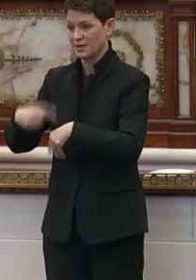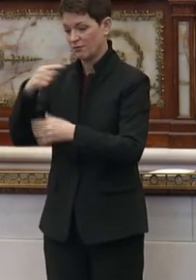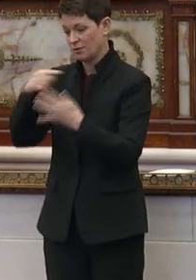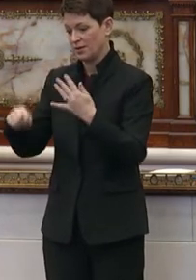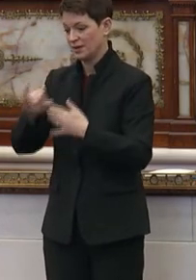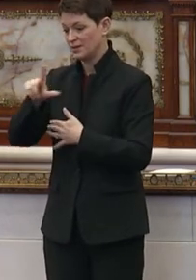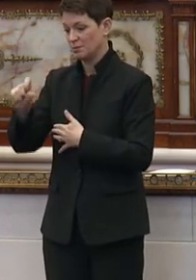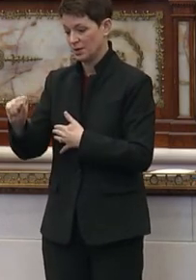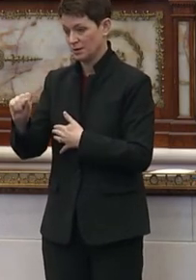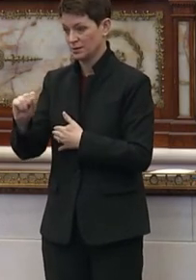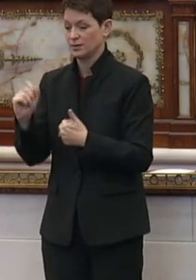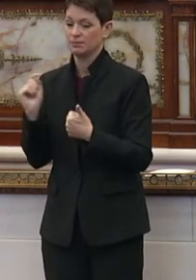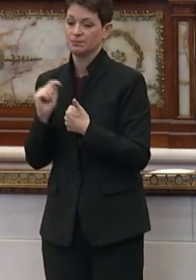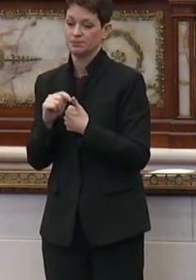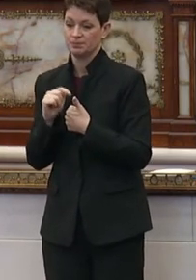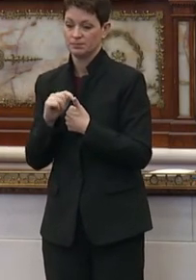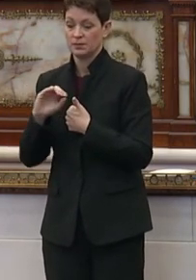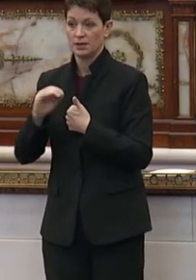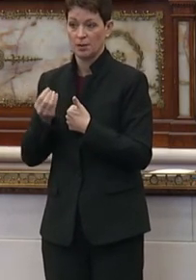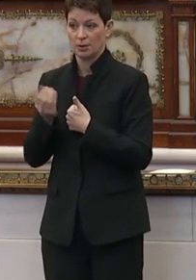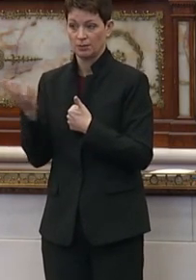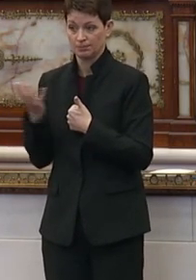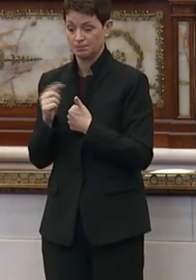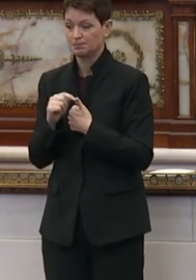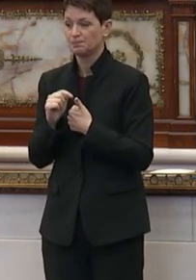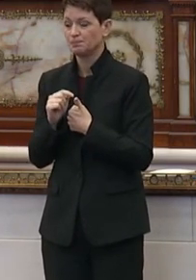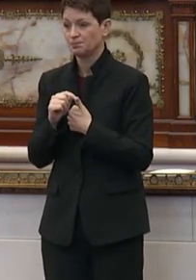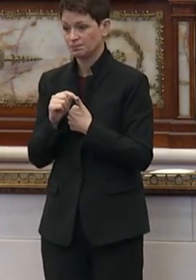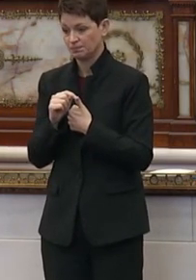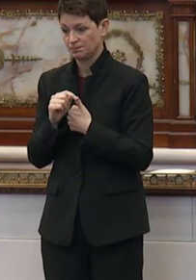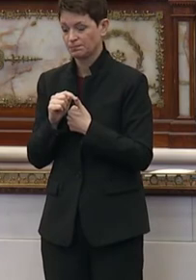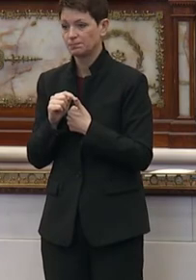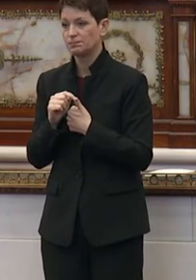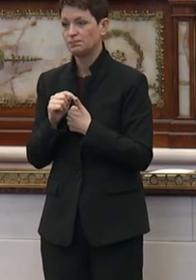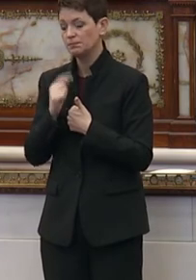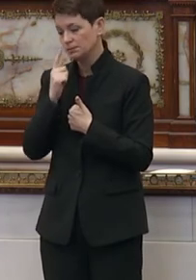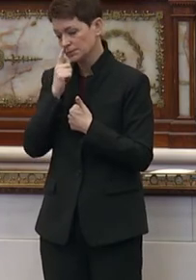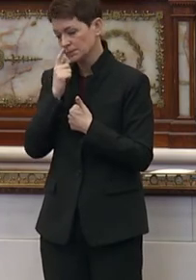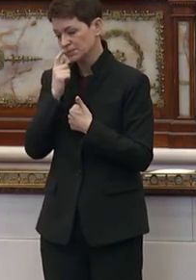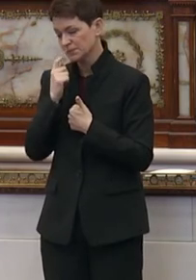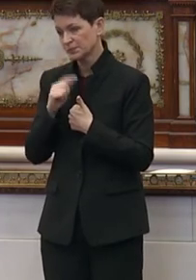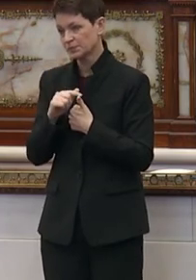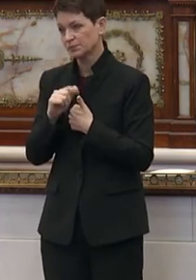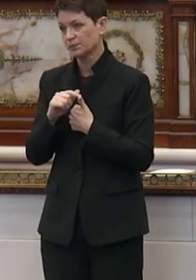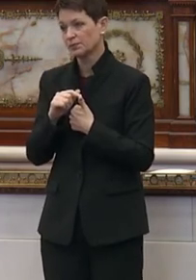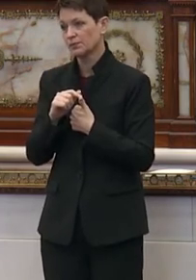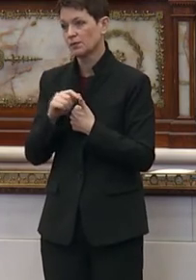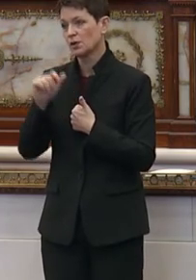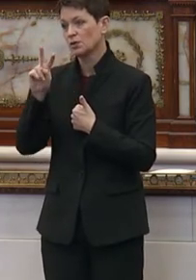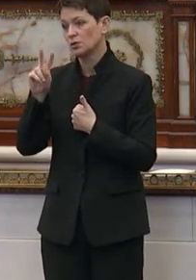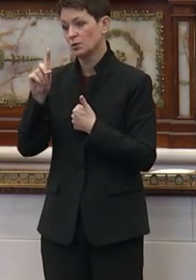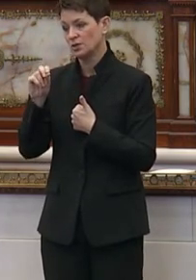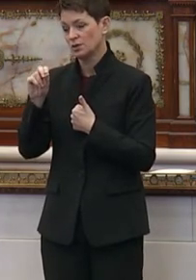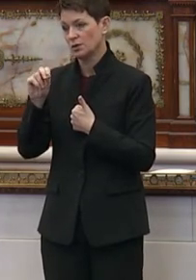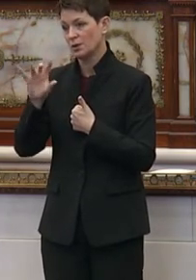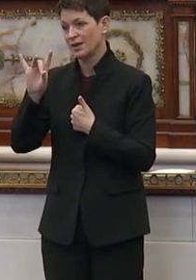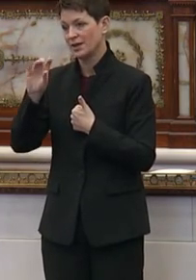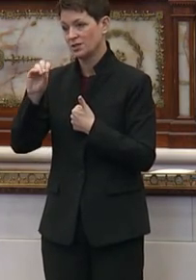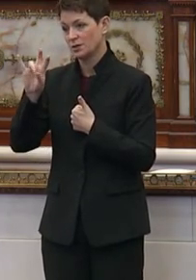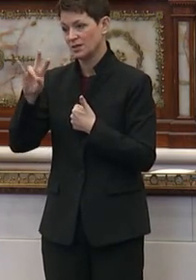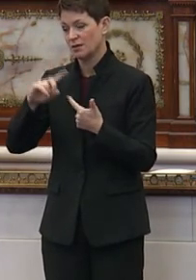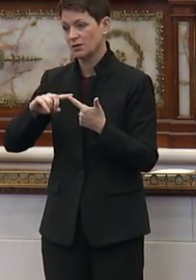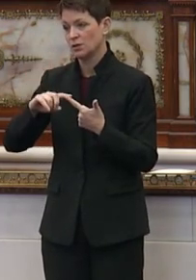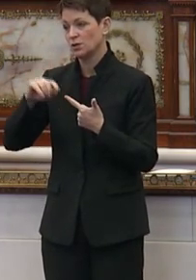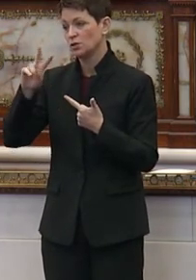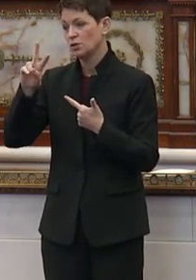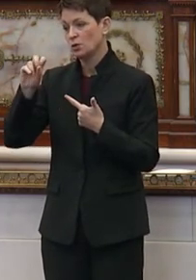consent agenda to consider the following bills on the second reading and final passage calendars today. They are numbers